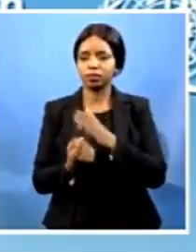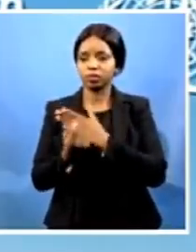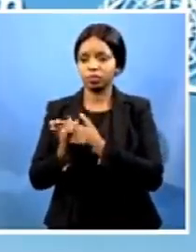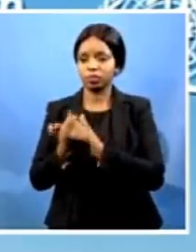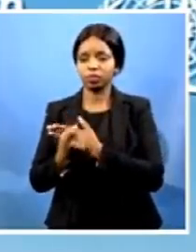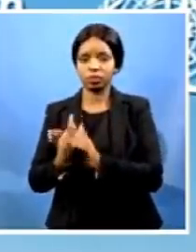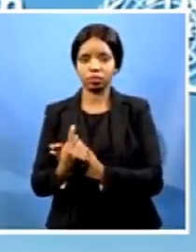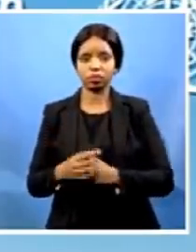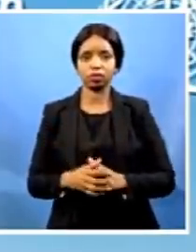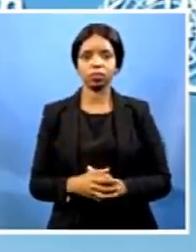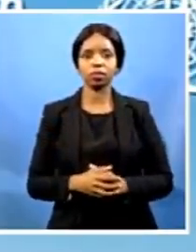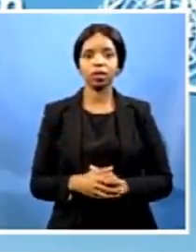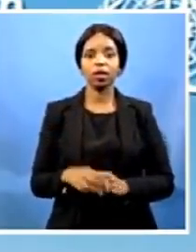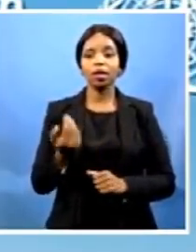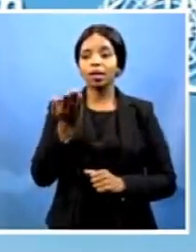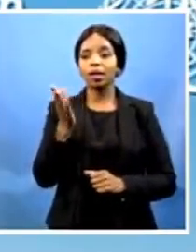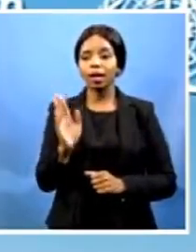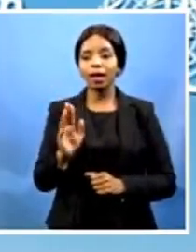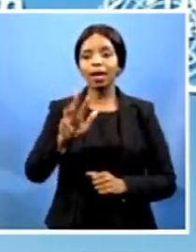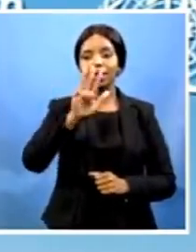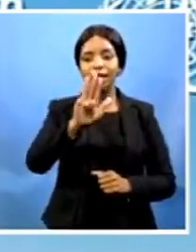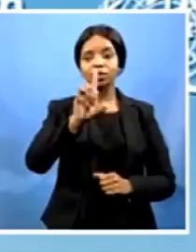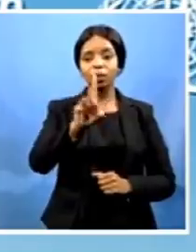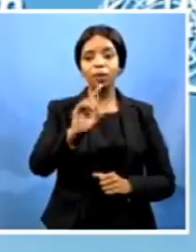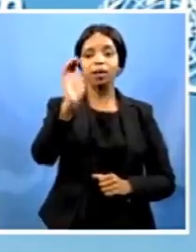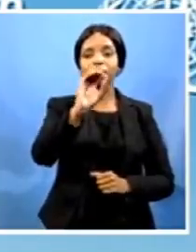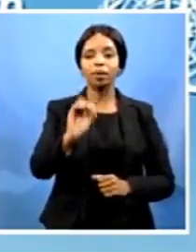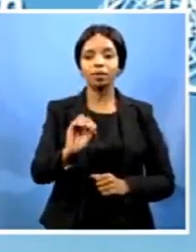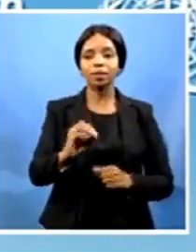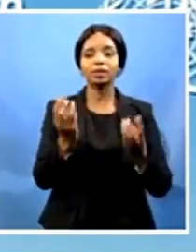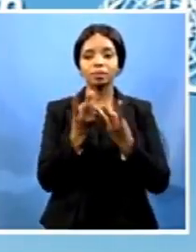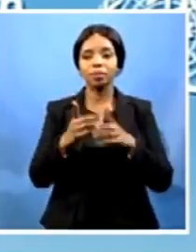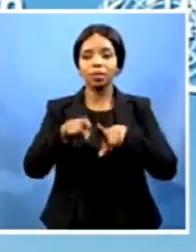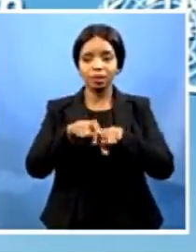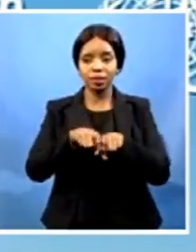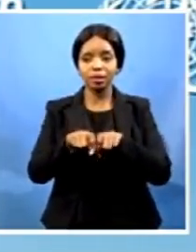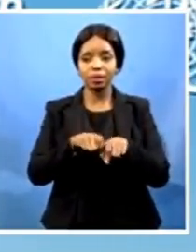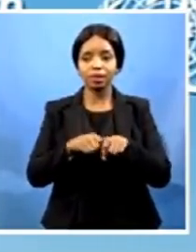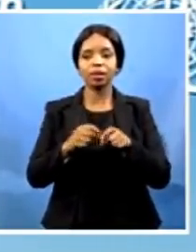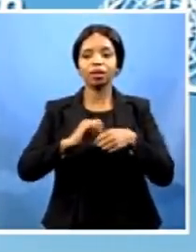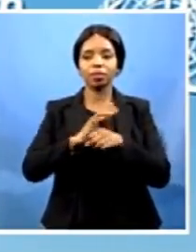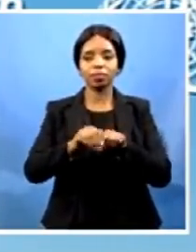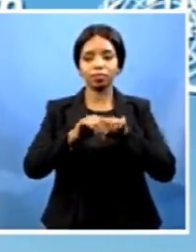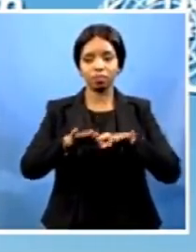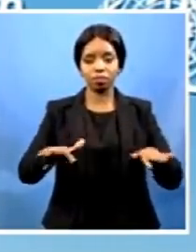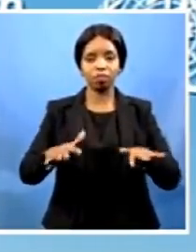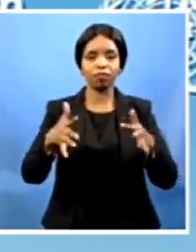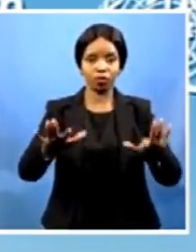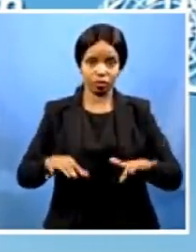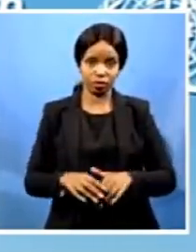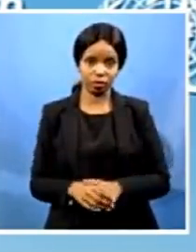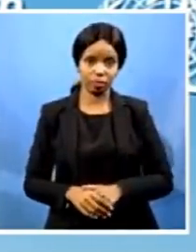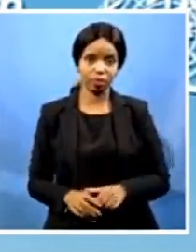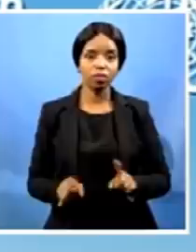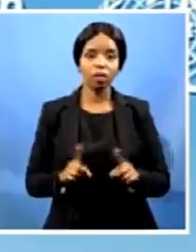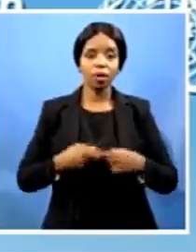for COVID-19. But we still see many gaps around the world. Only 66%